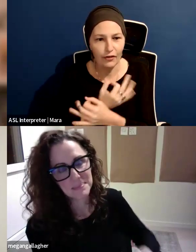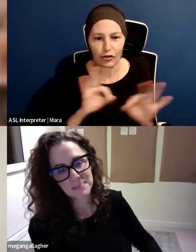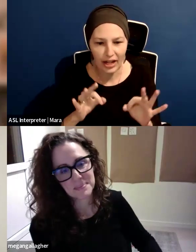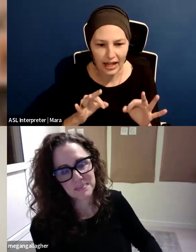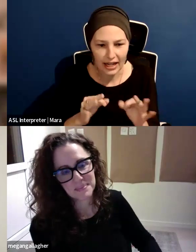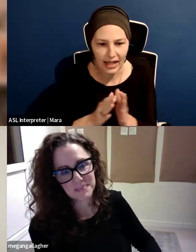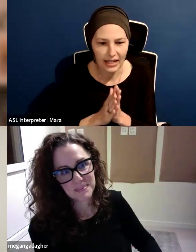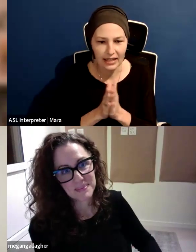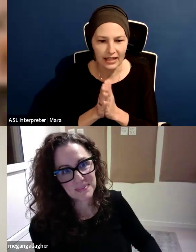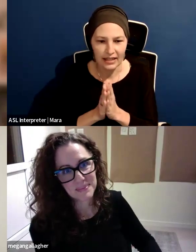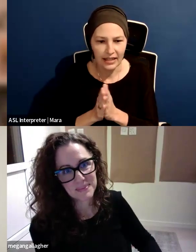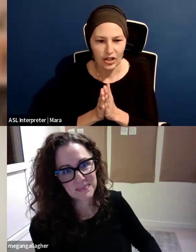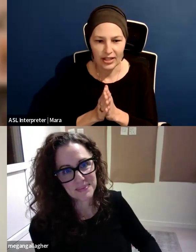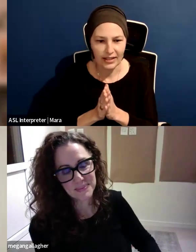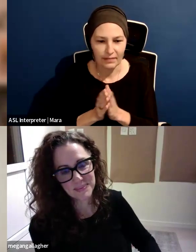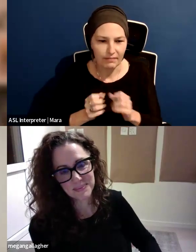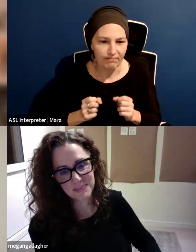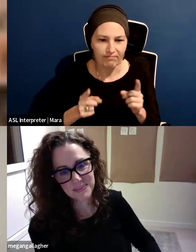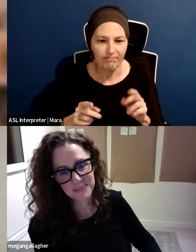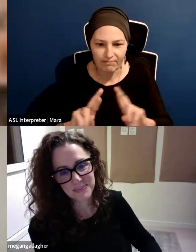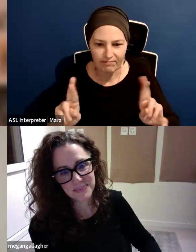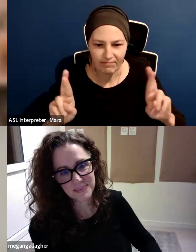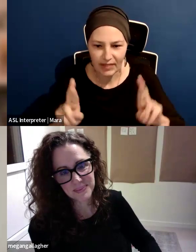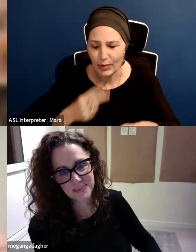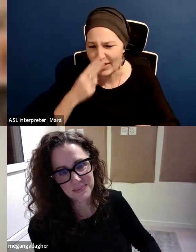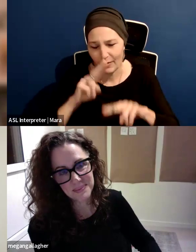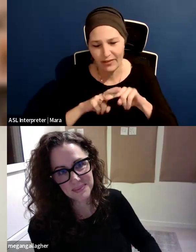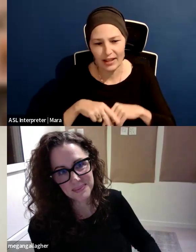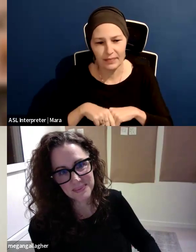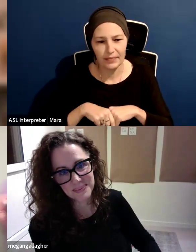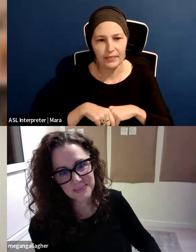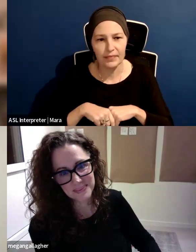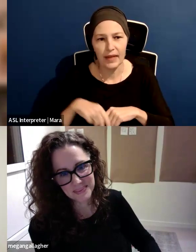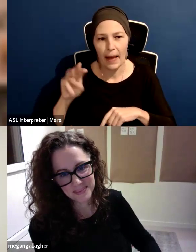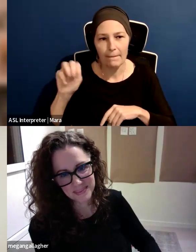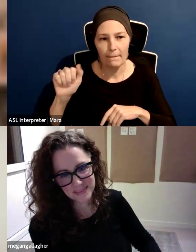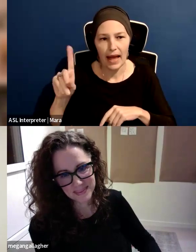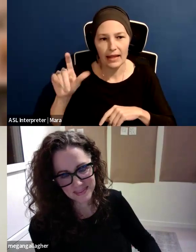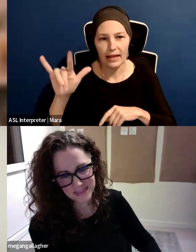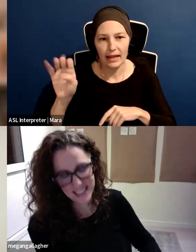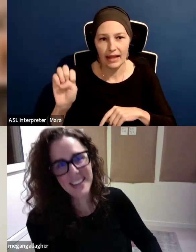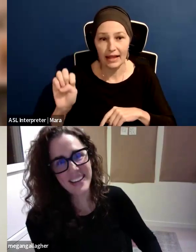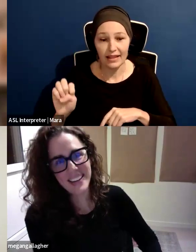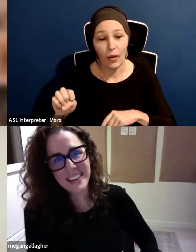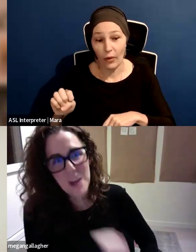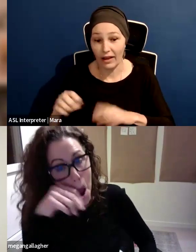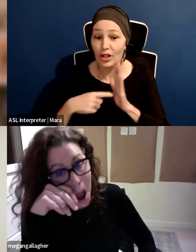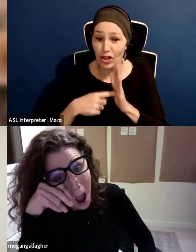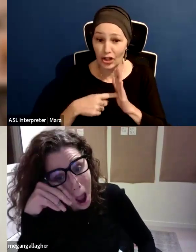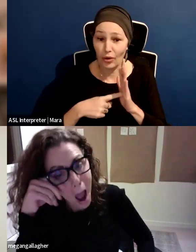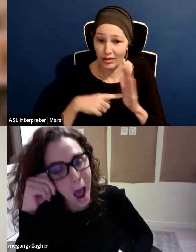much fun. Well, it shows. And we had a wild text exchange with some of our